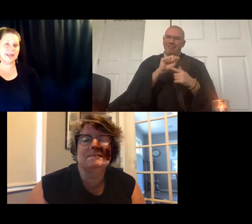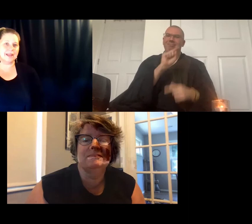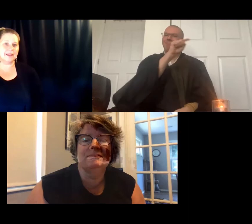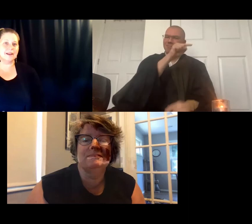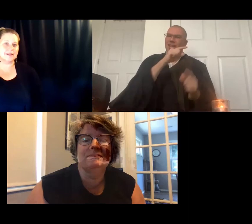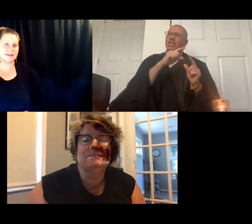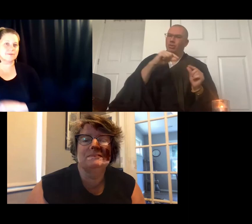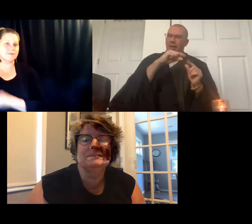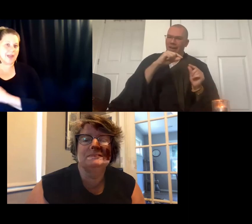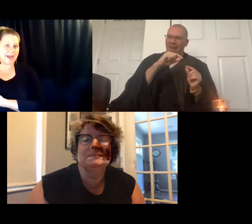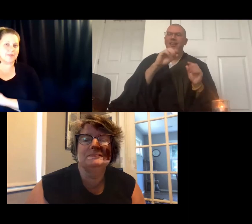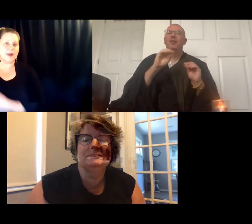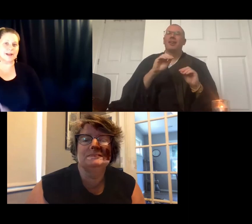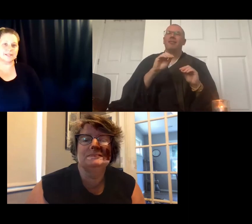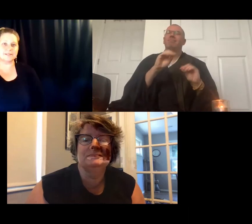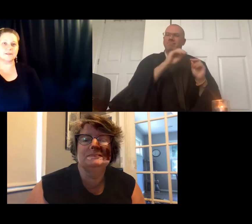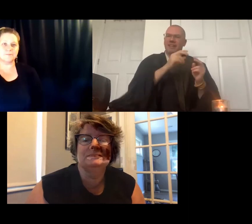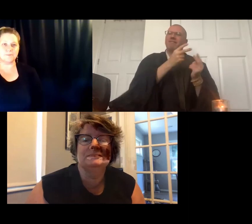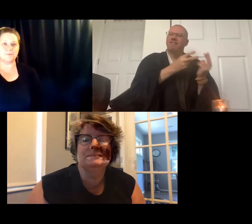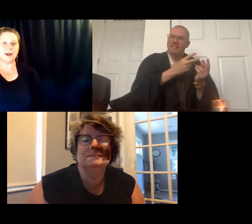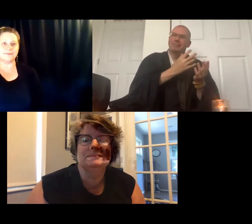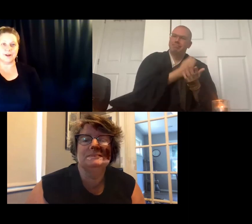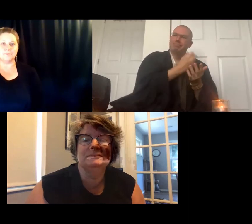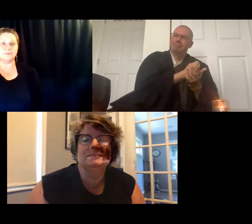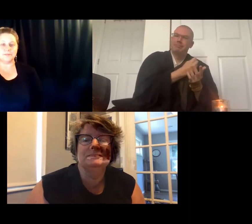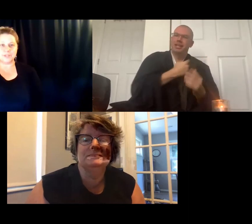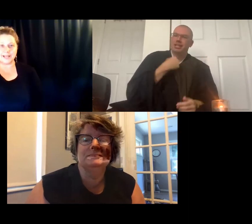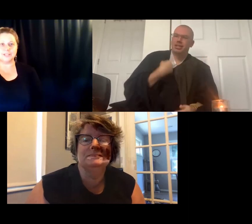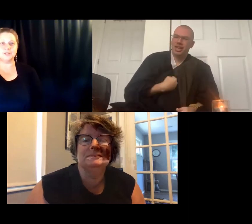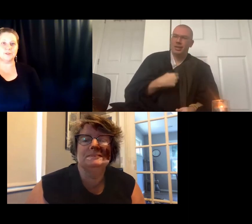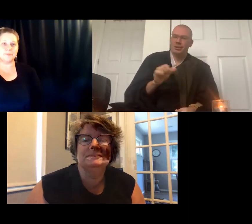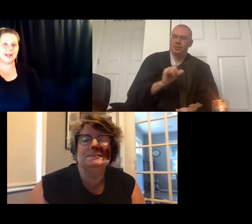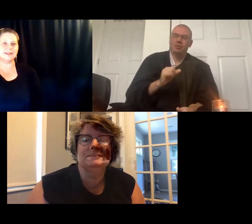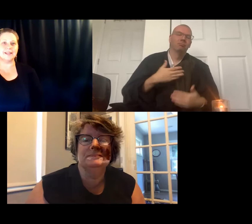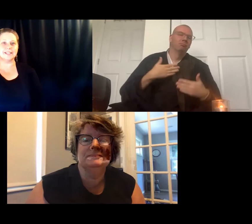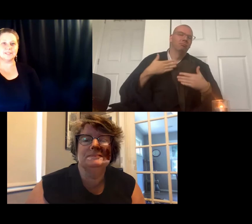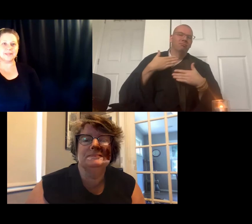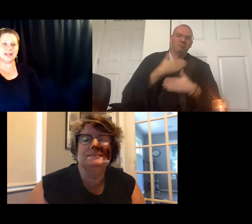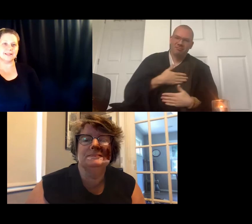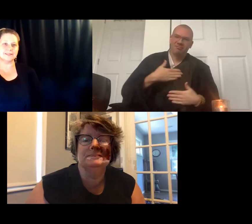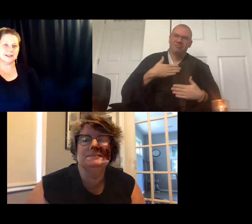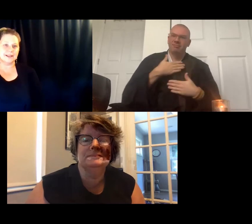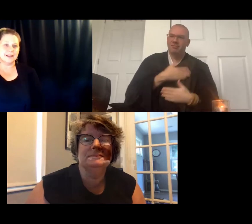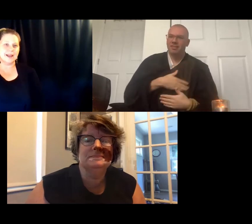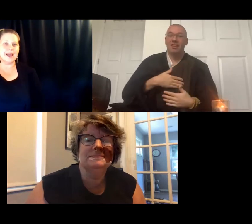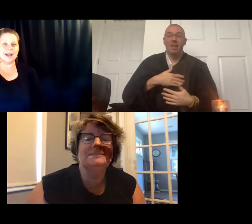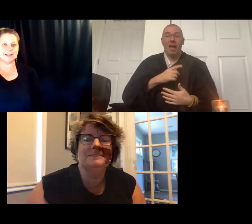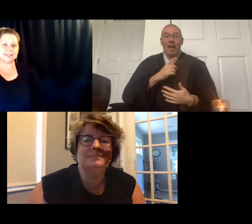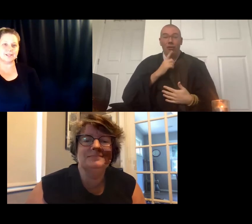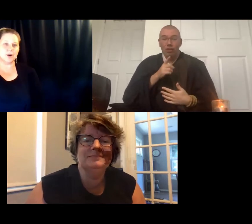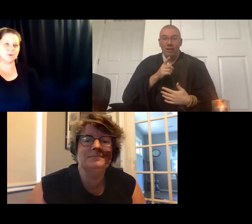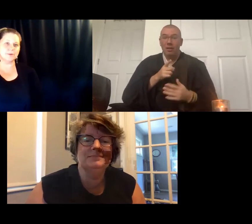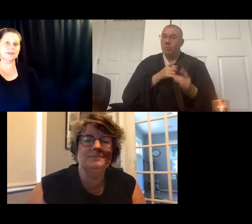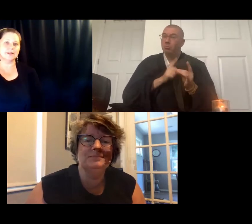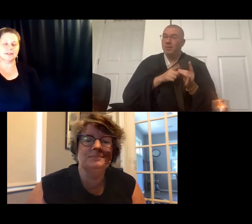when they had the practice brought from China to Japan, each place added